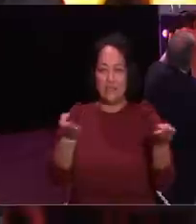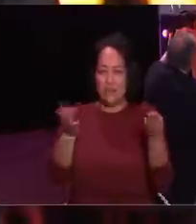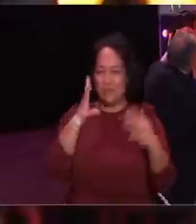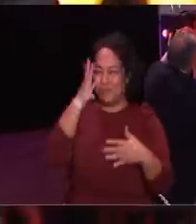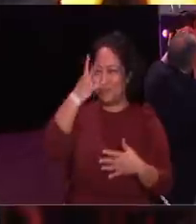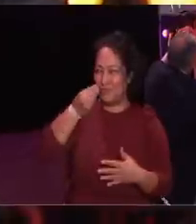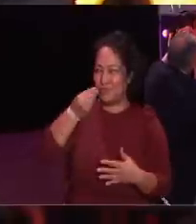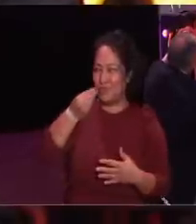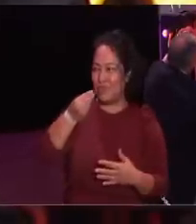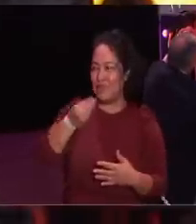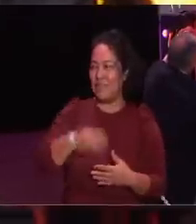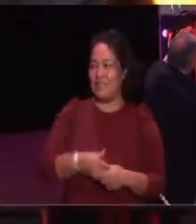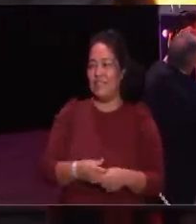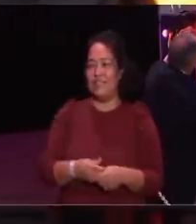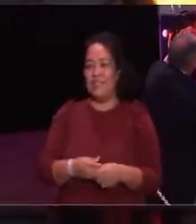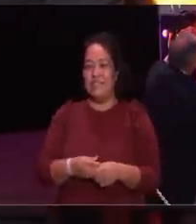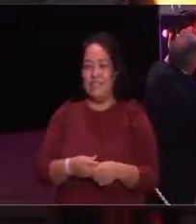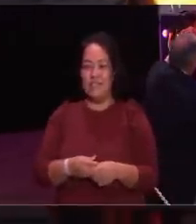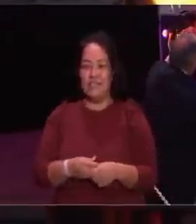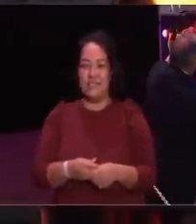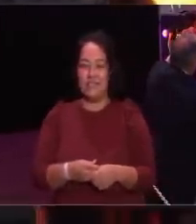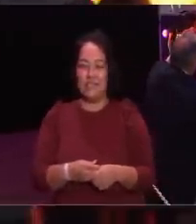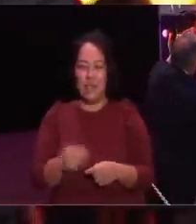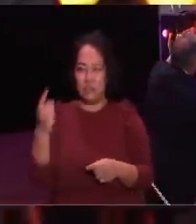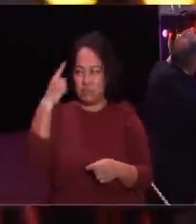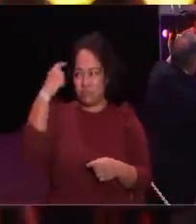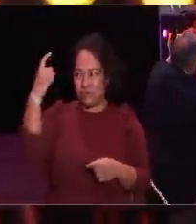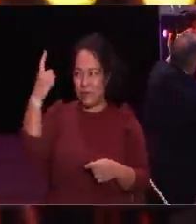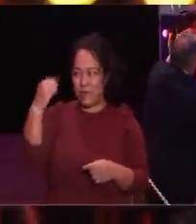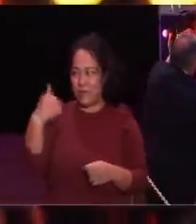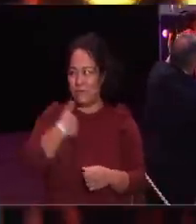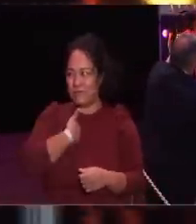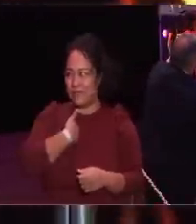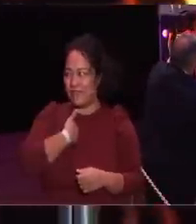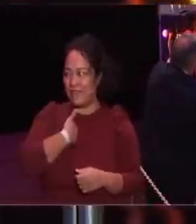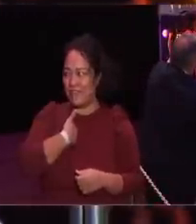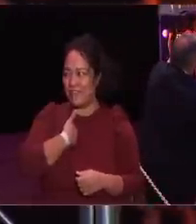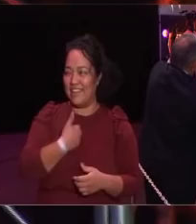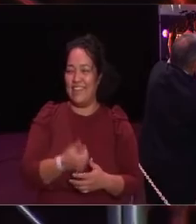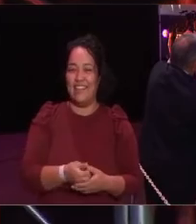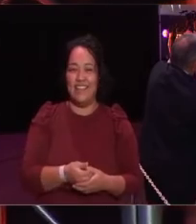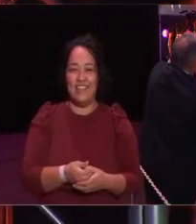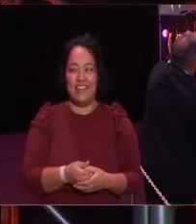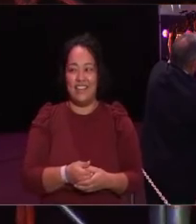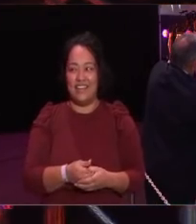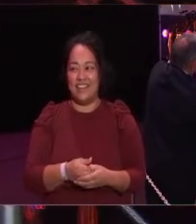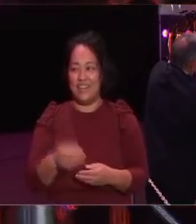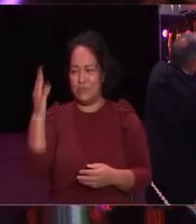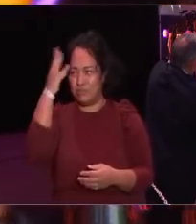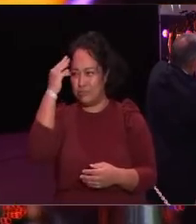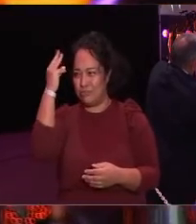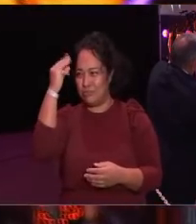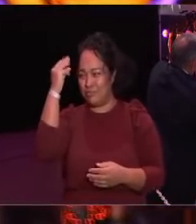was beautiful. El servicio estuvo hermoso. And I was wondering myself. Y yo me preguntaba. ¿Cómo se dan cuenta? How do they